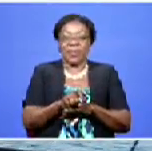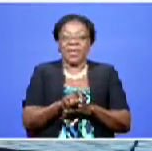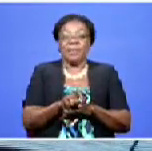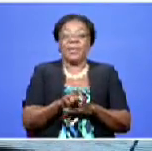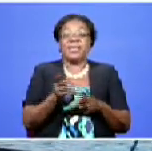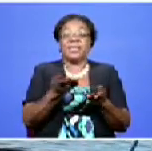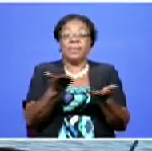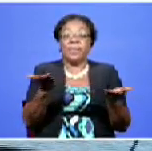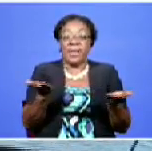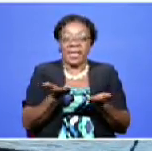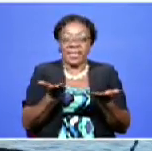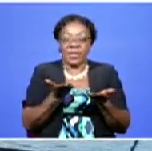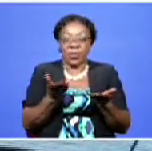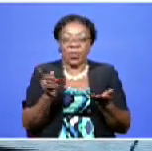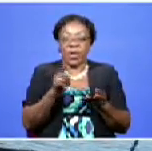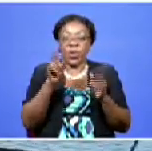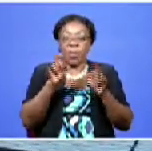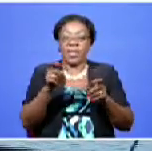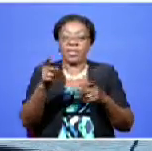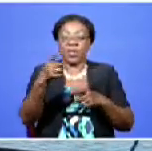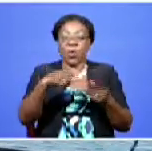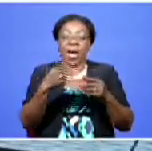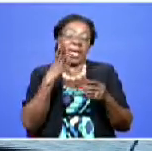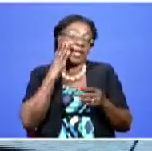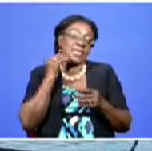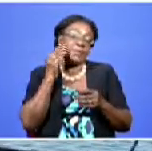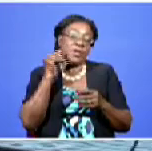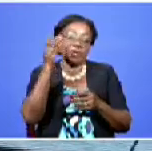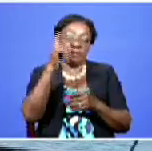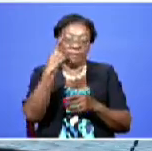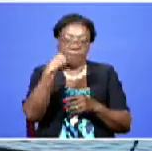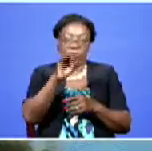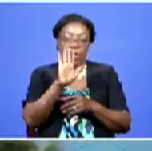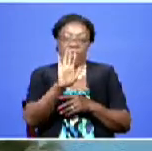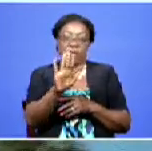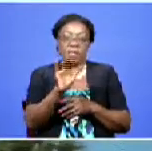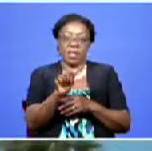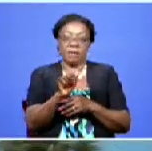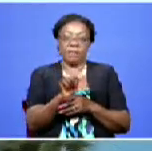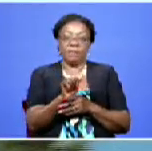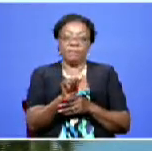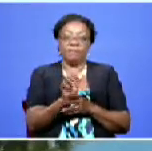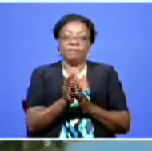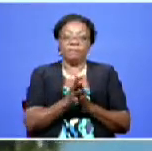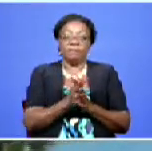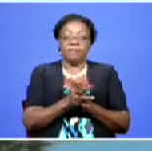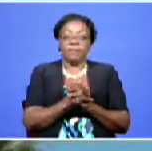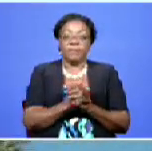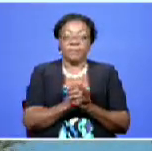it's a place that you must go and experience it for yourself. Kelsey